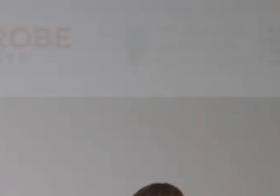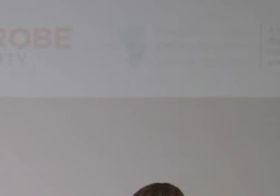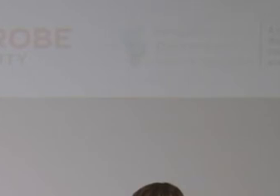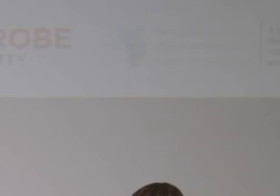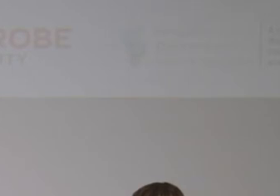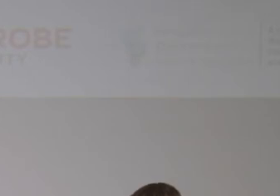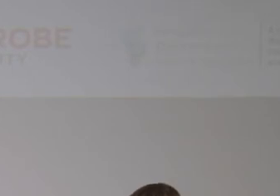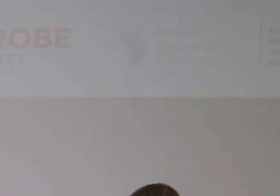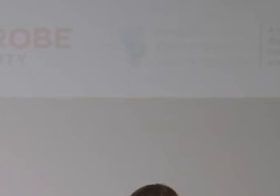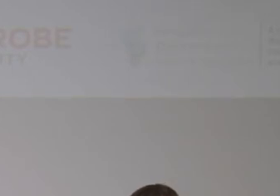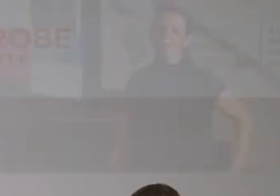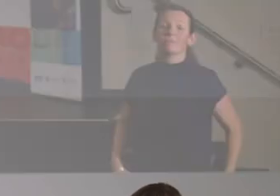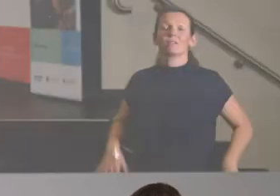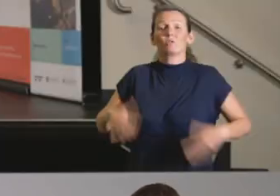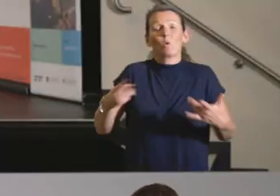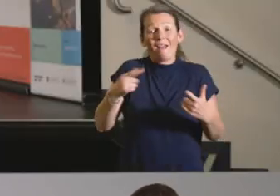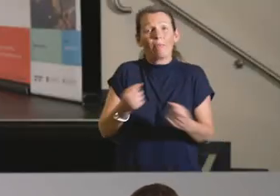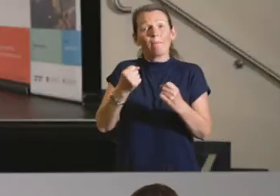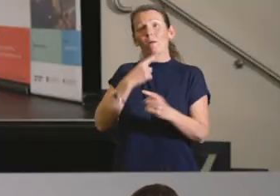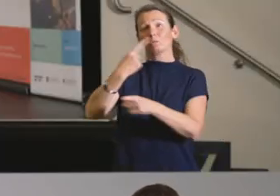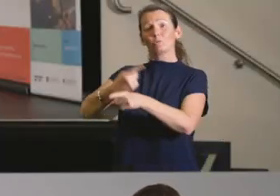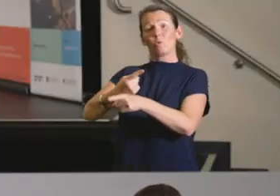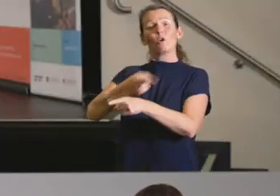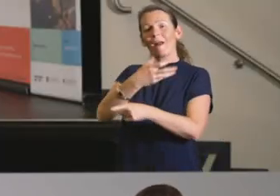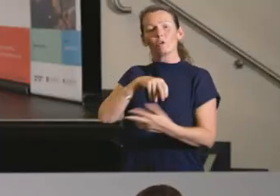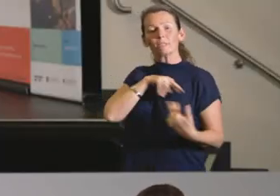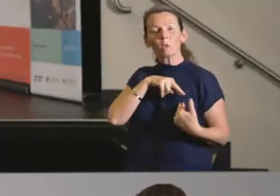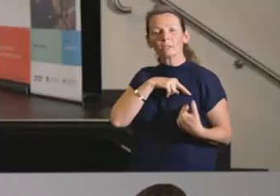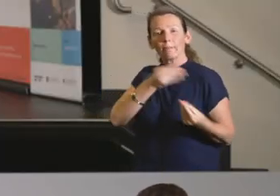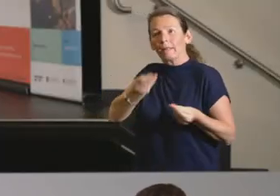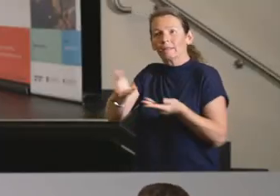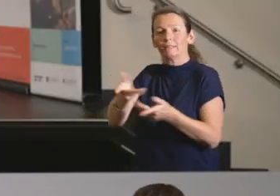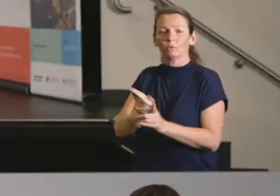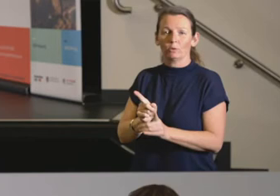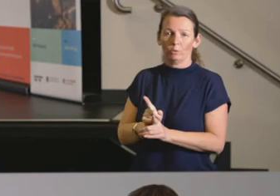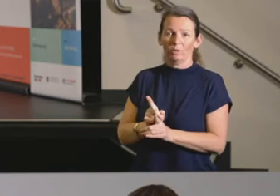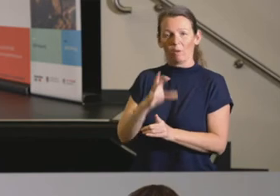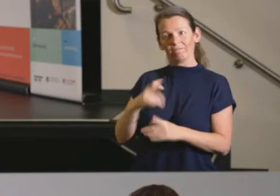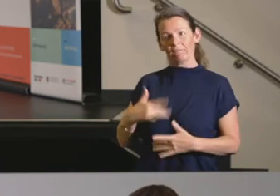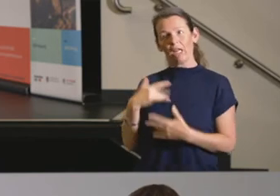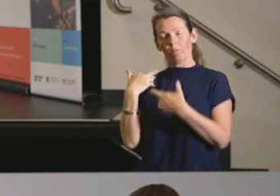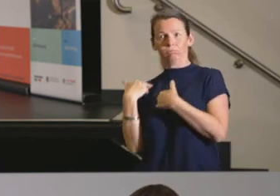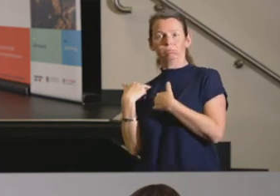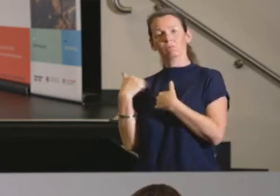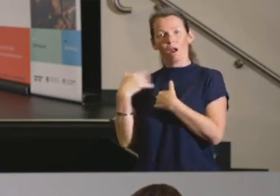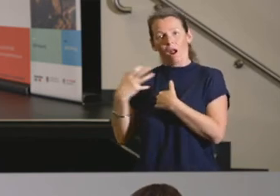comes with responsibilities as well as and obligations